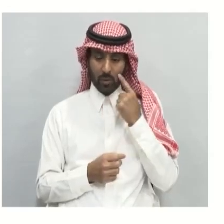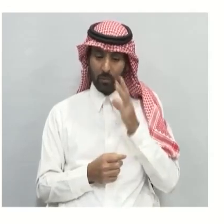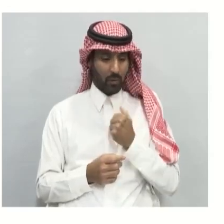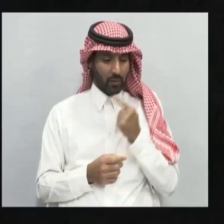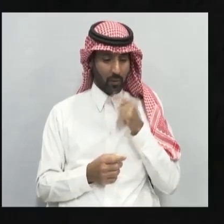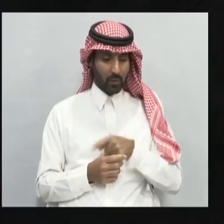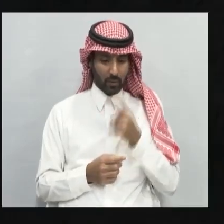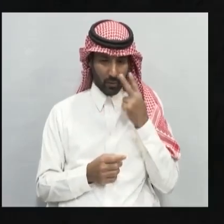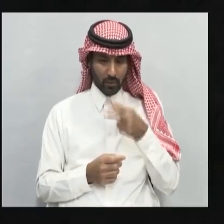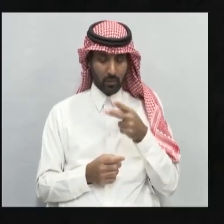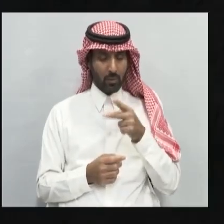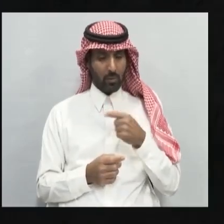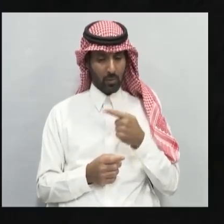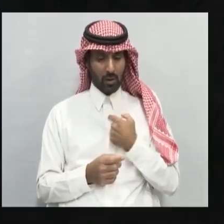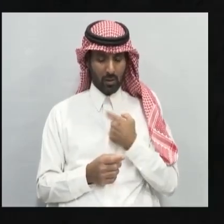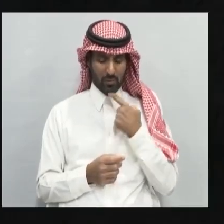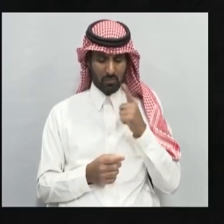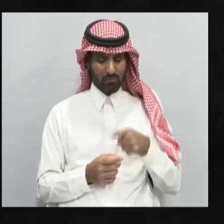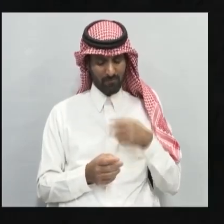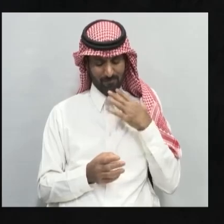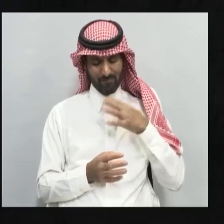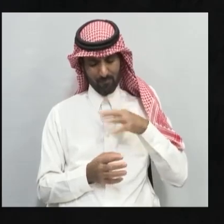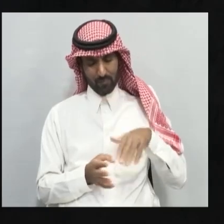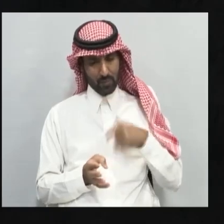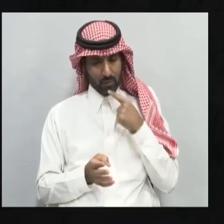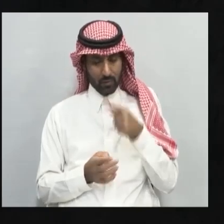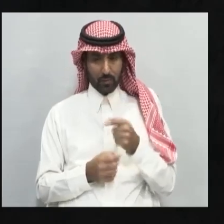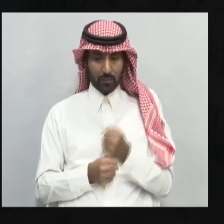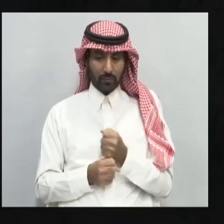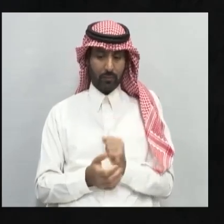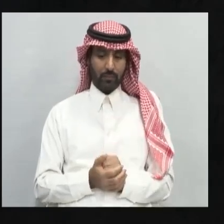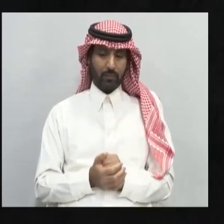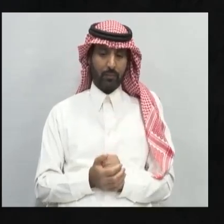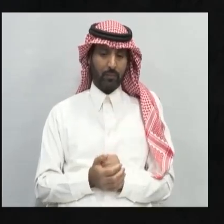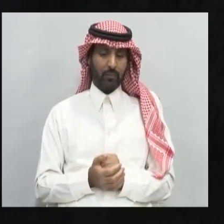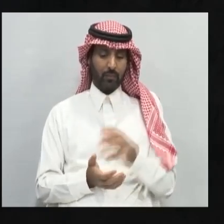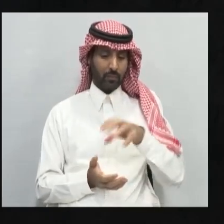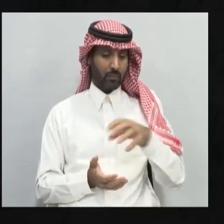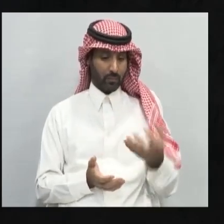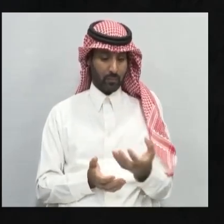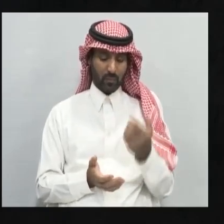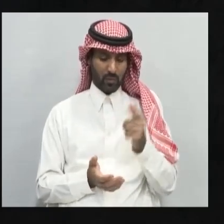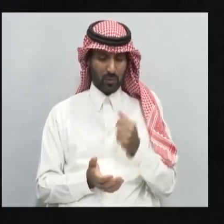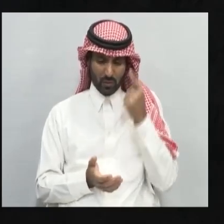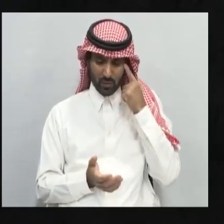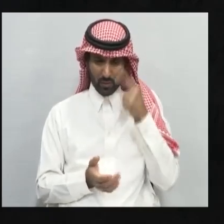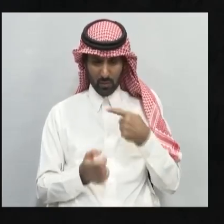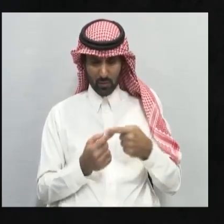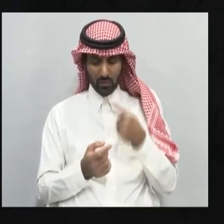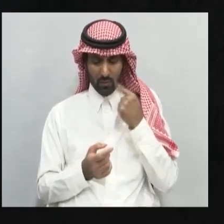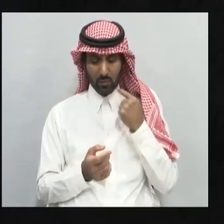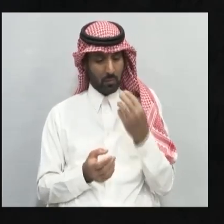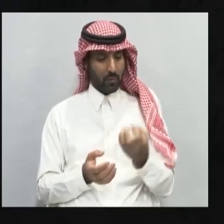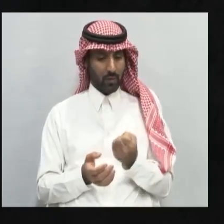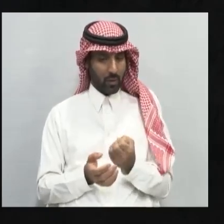taking for granted and you will say, my day will be ruined without these things. Something that you can't continue your day